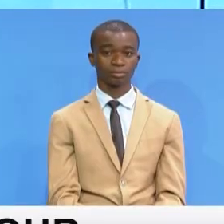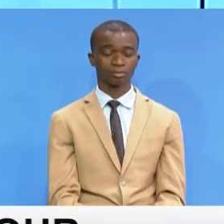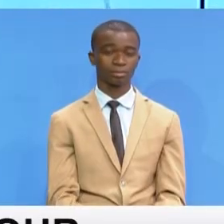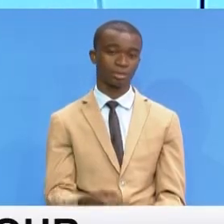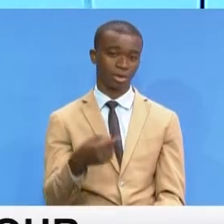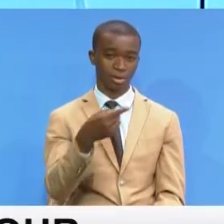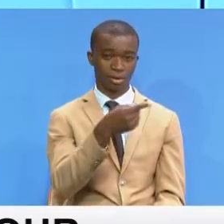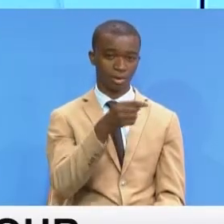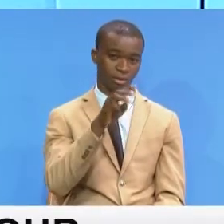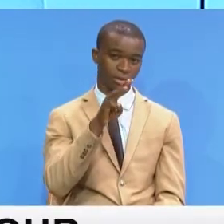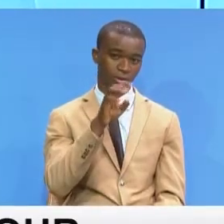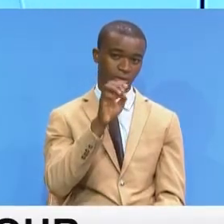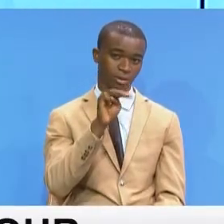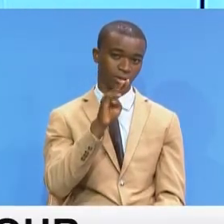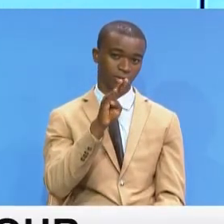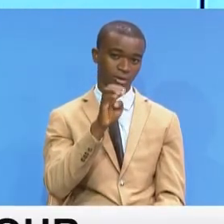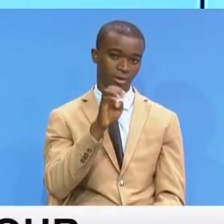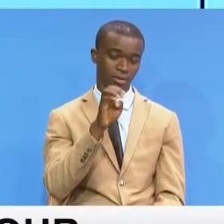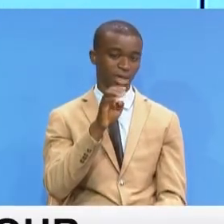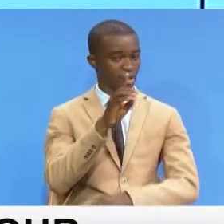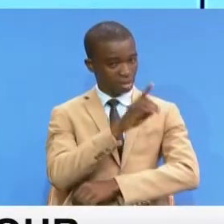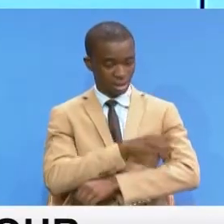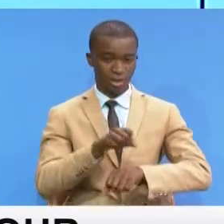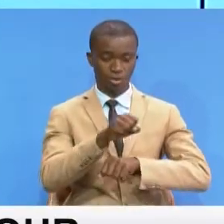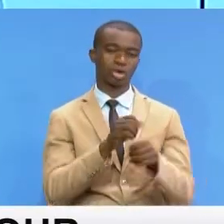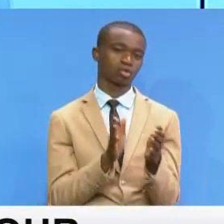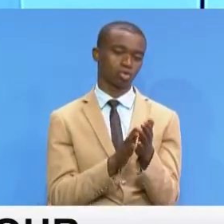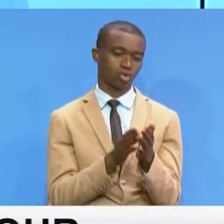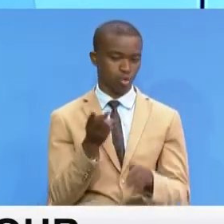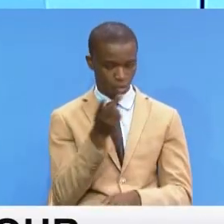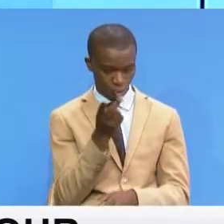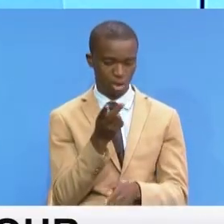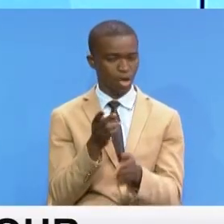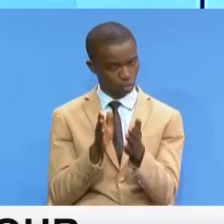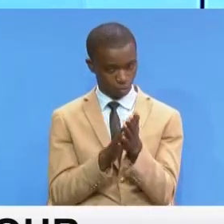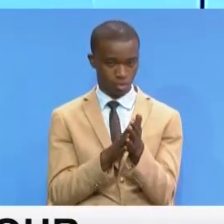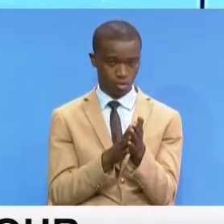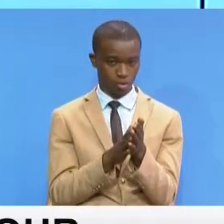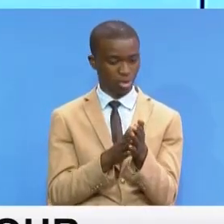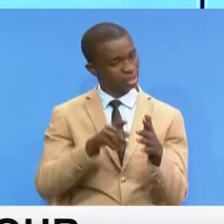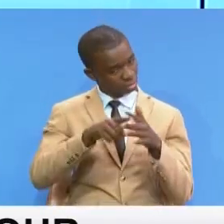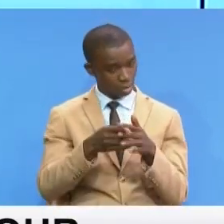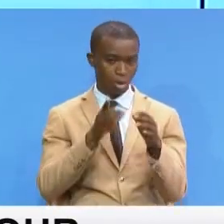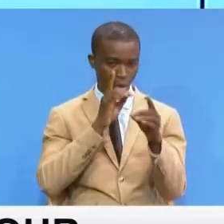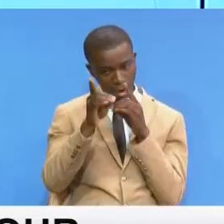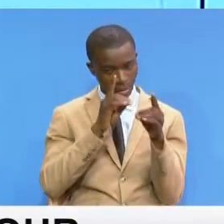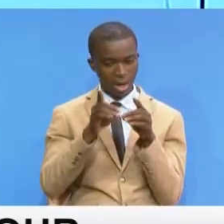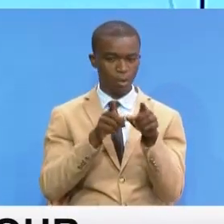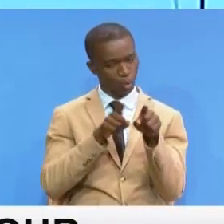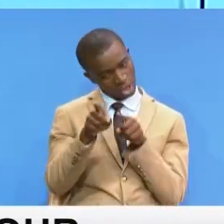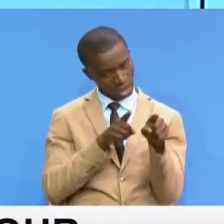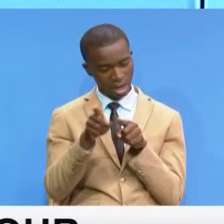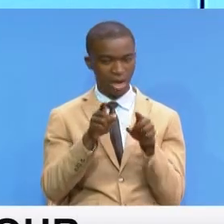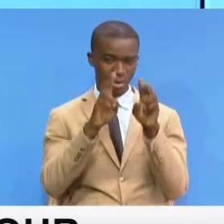Meanwhile, Gwembe Day Secondary School and Chikuni Girls Secondary School engaged in a thrilling debate competition on